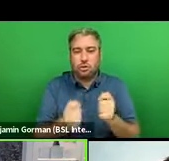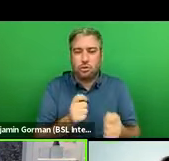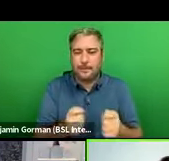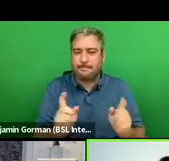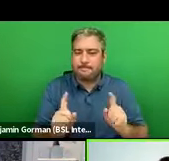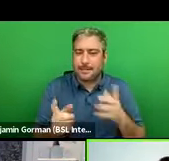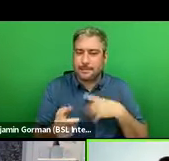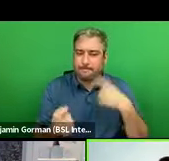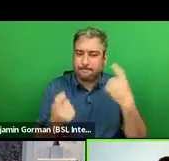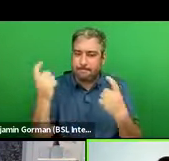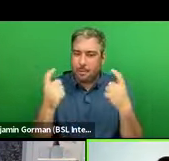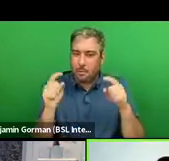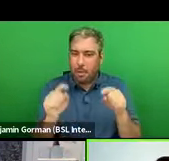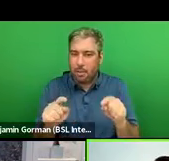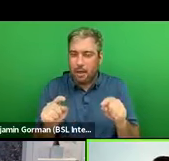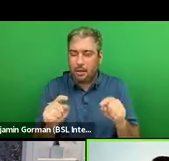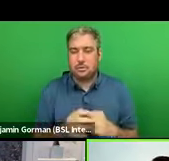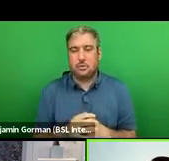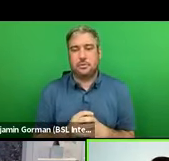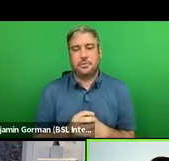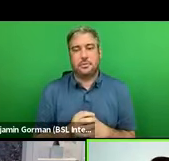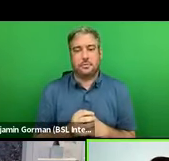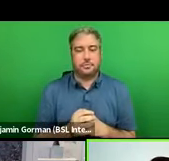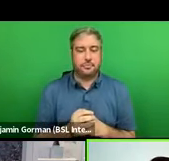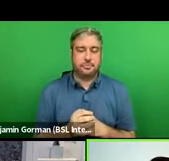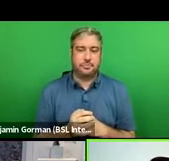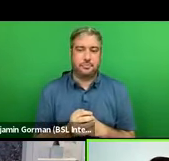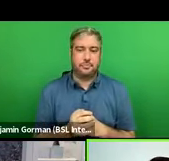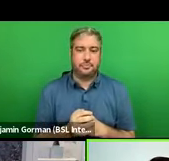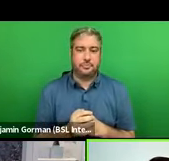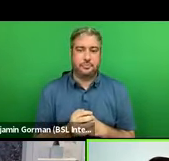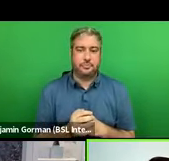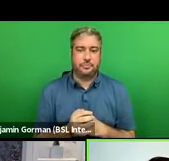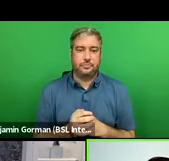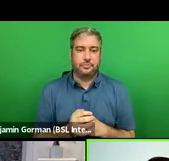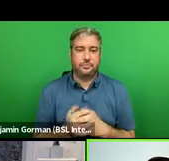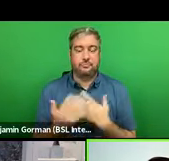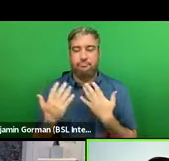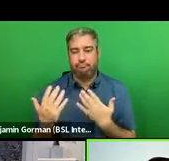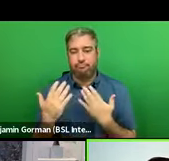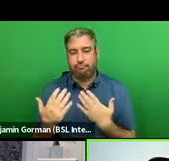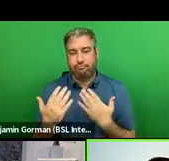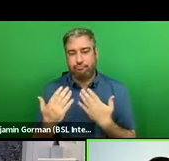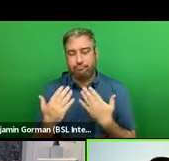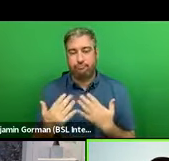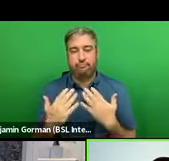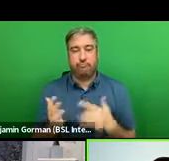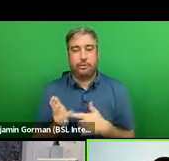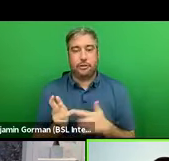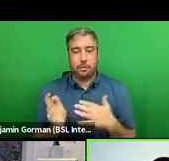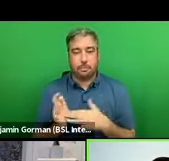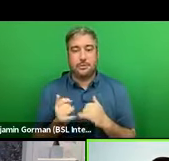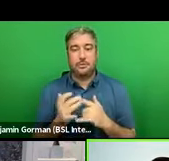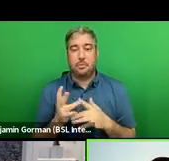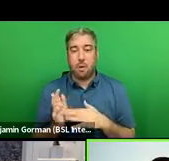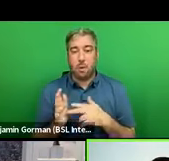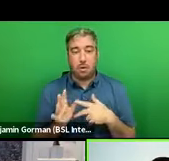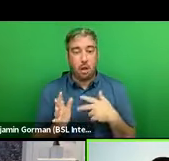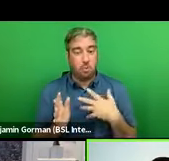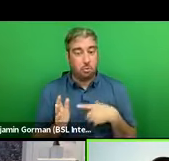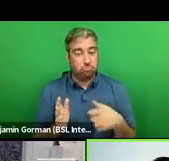Thank you, Megha. Tom, Simona, either of you particularly would like to go first to answer some of the other questions?